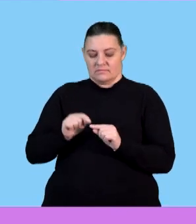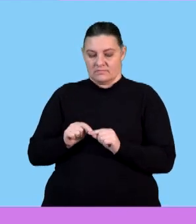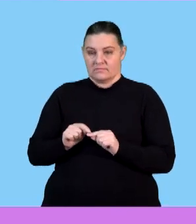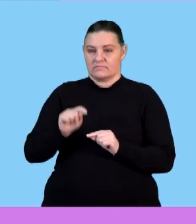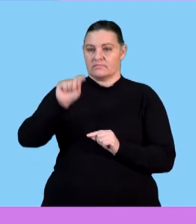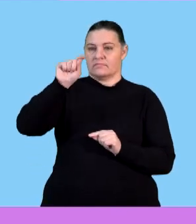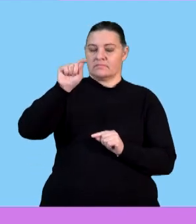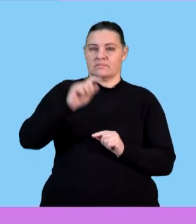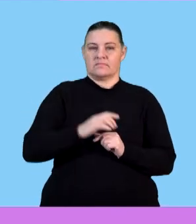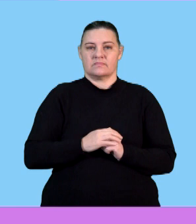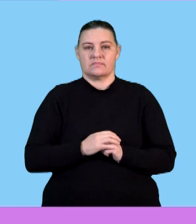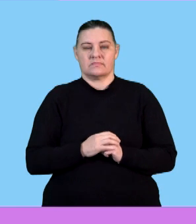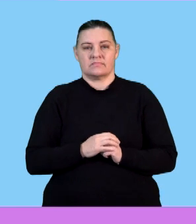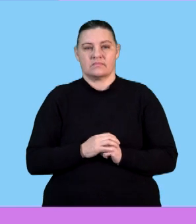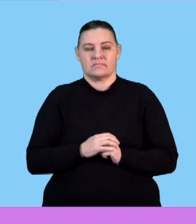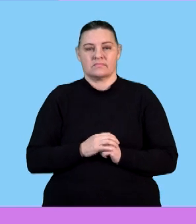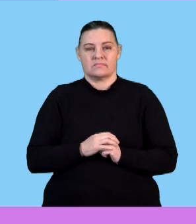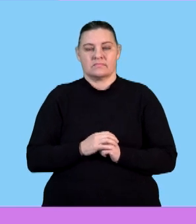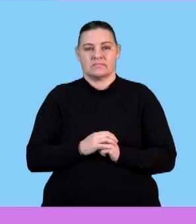From this point to that one,